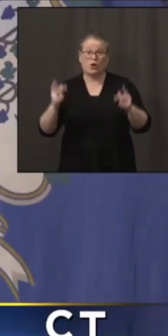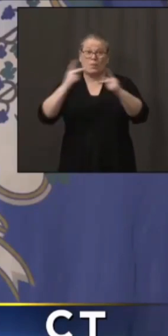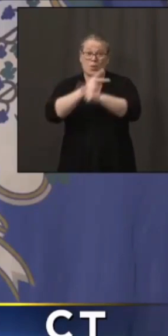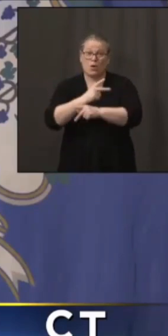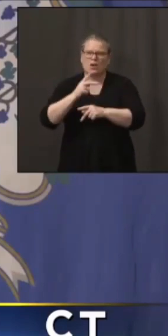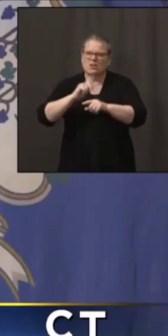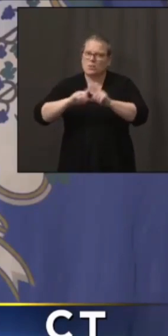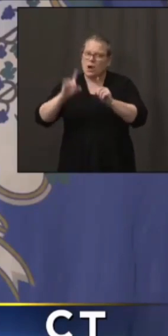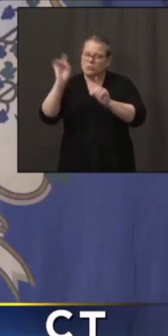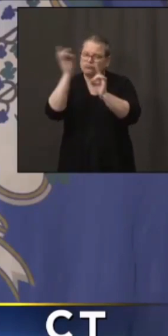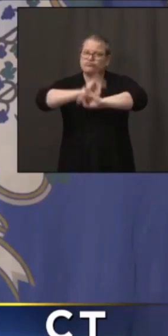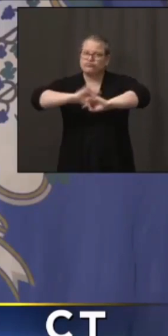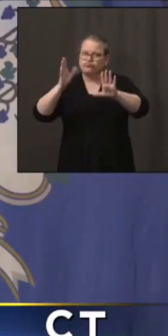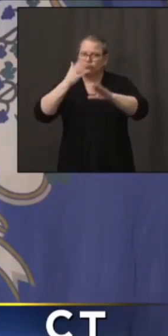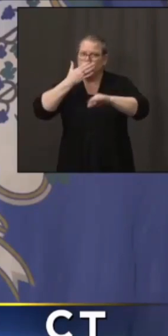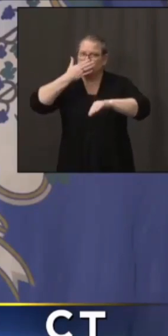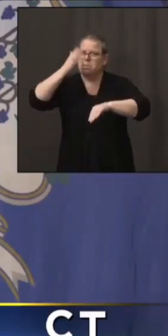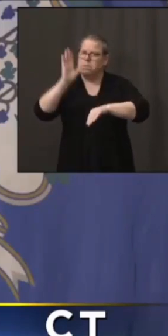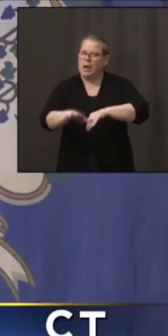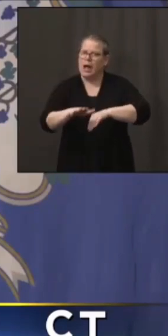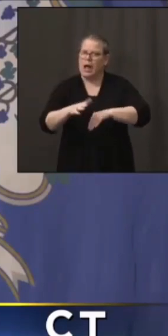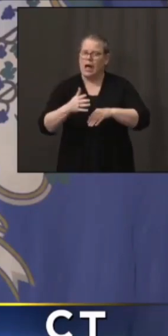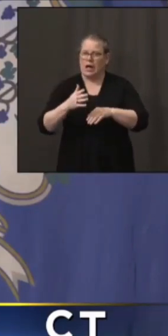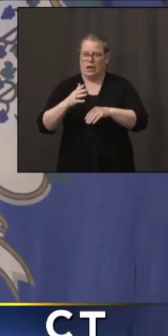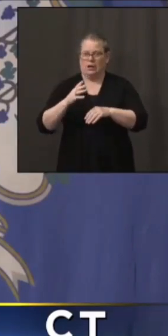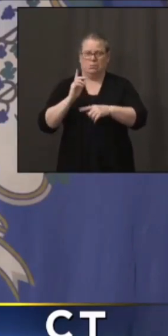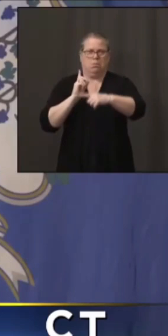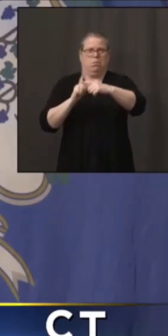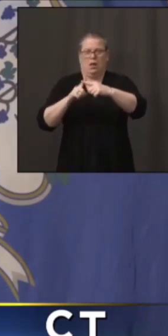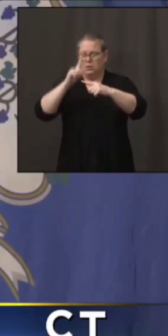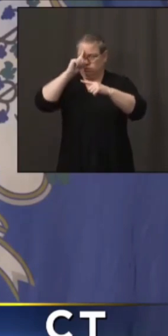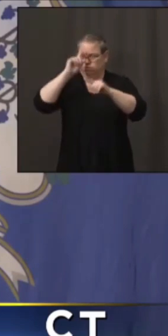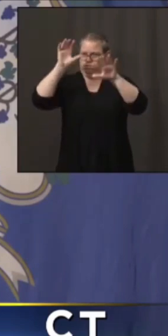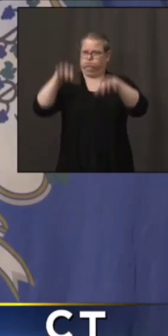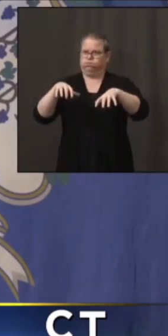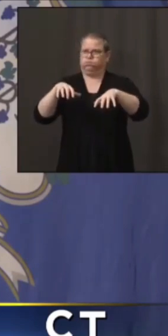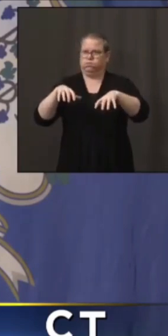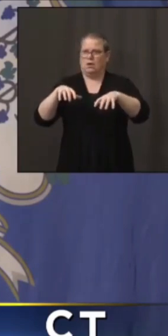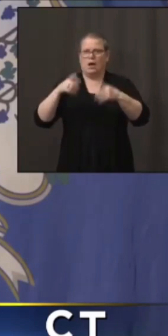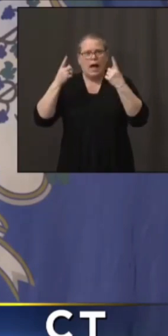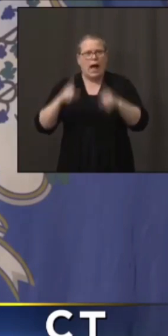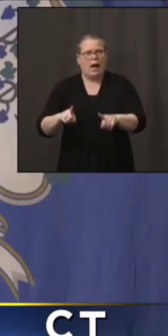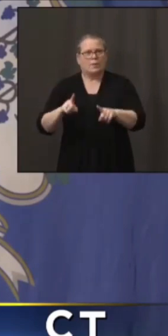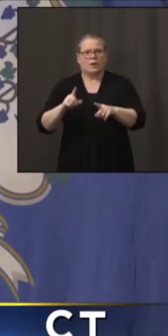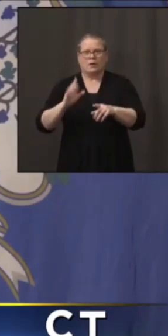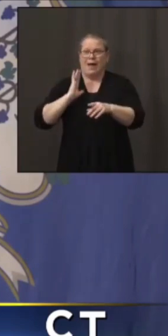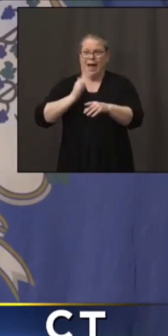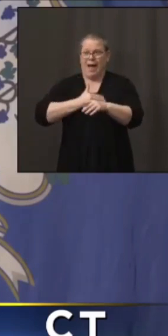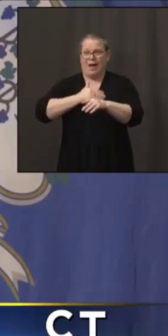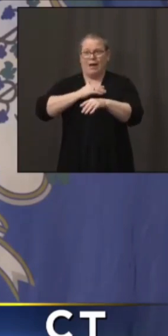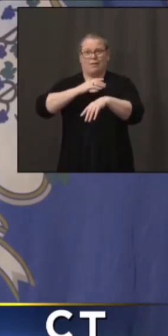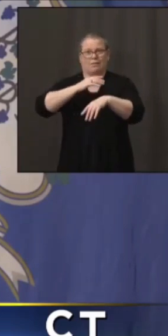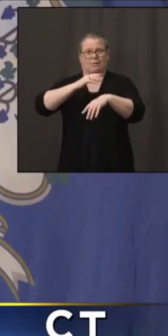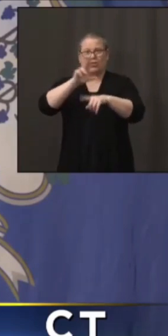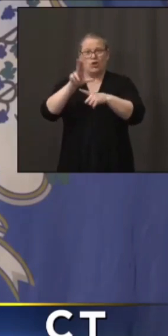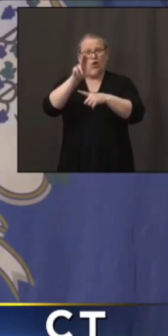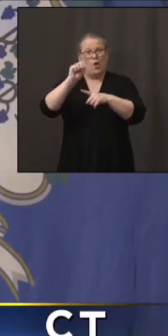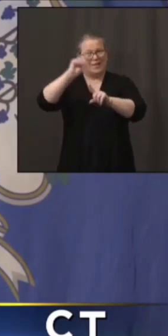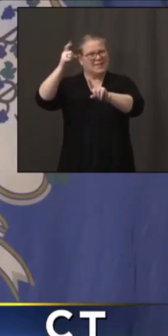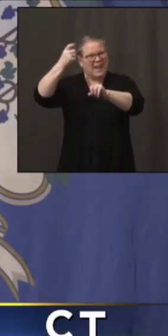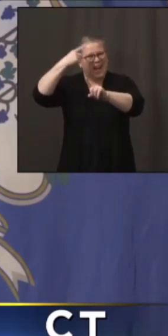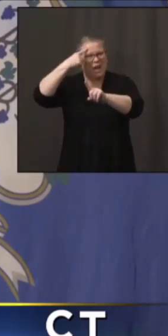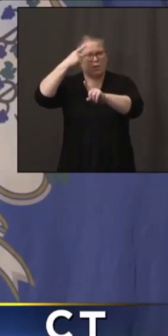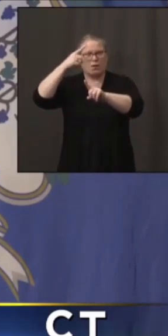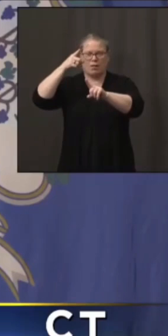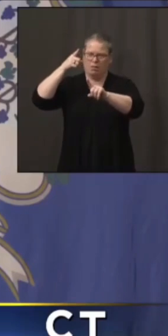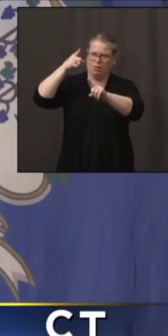And it was a shock to our system that something like that could happen, that people would want to breach our nation's capital, that our representatives